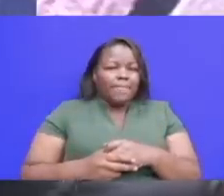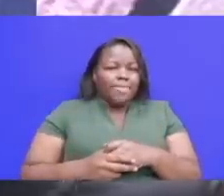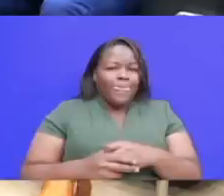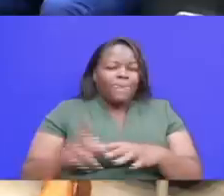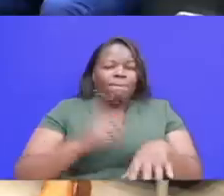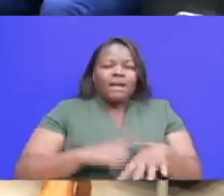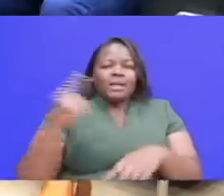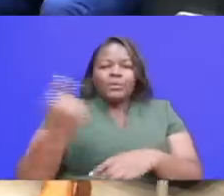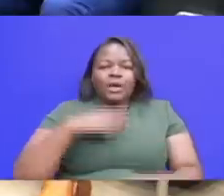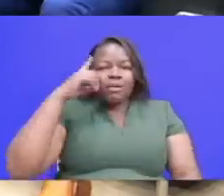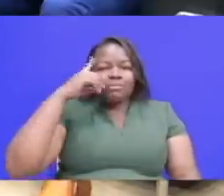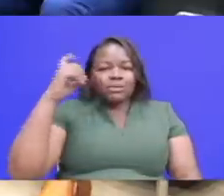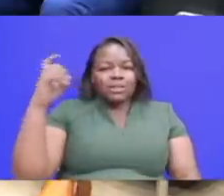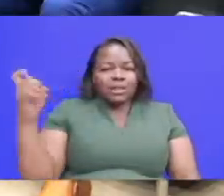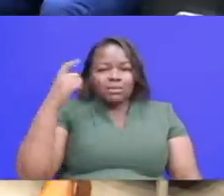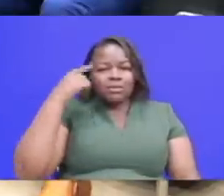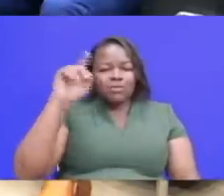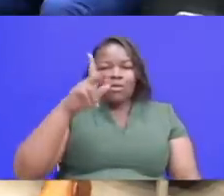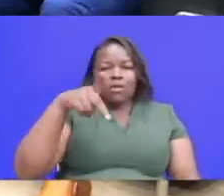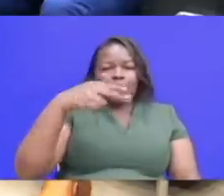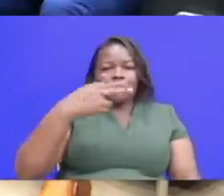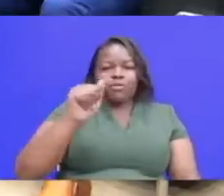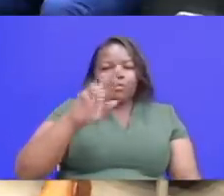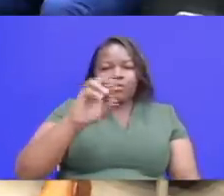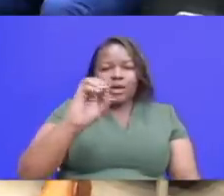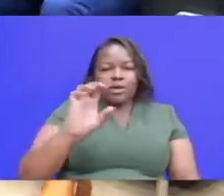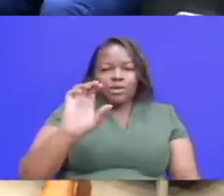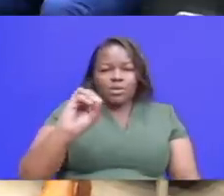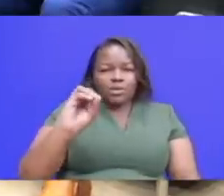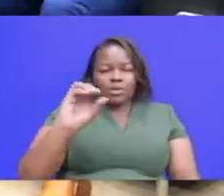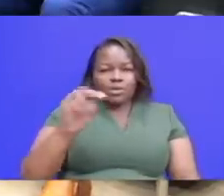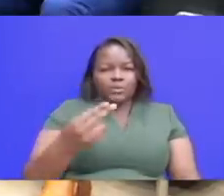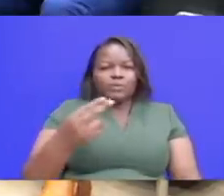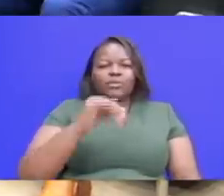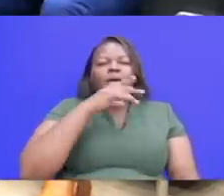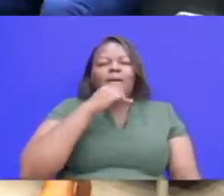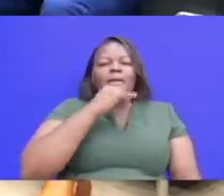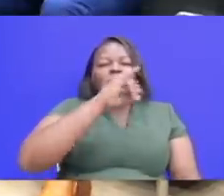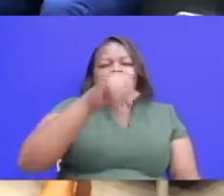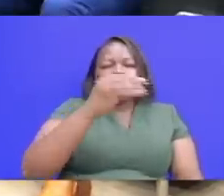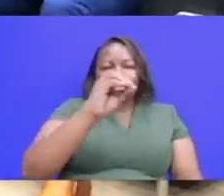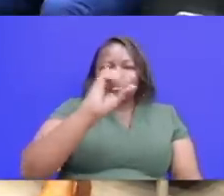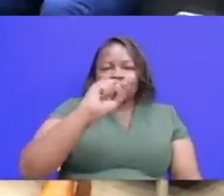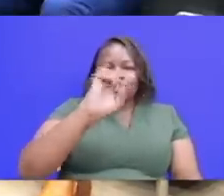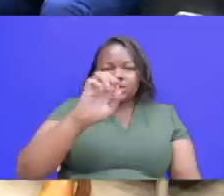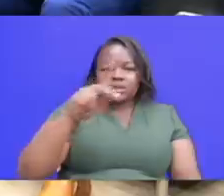dreams of Pharaoh here, Joseph finally lands in prison. And in prison,